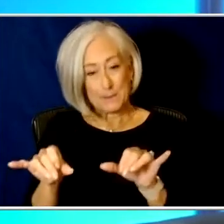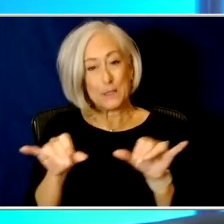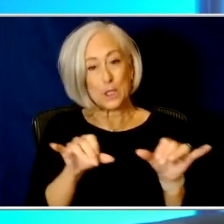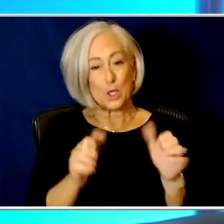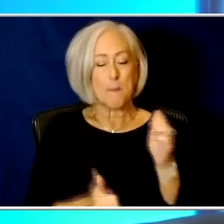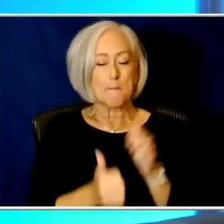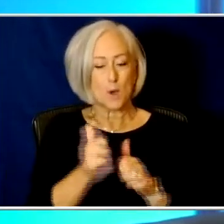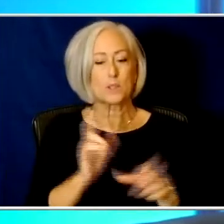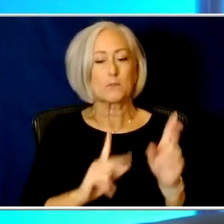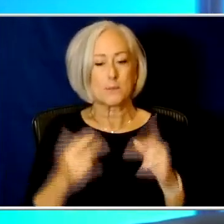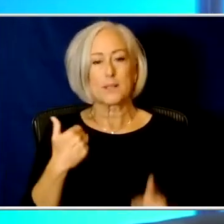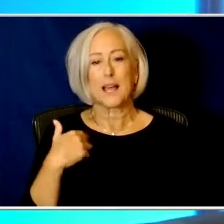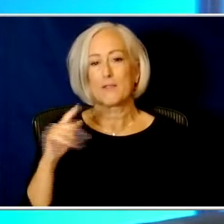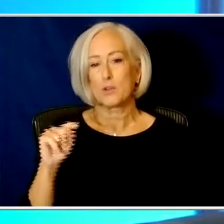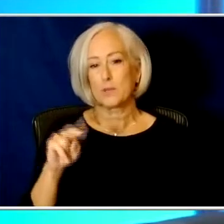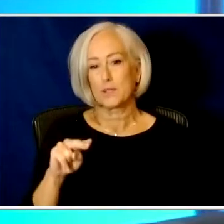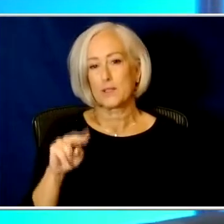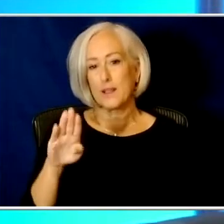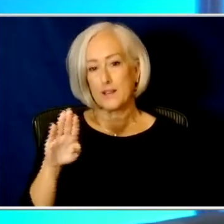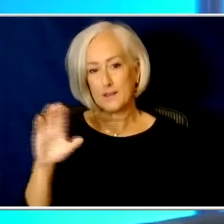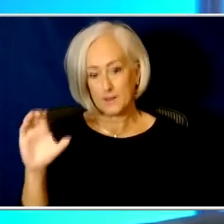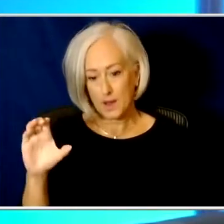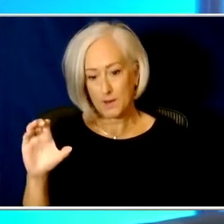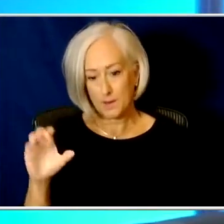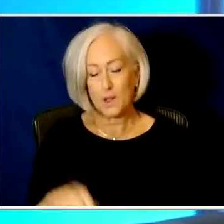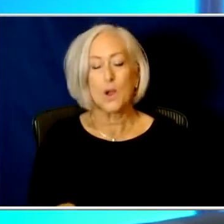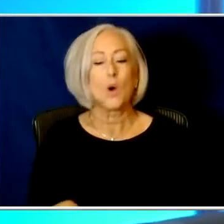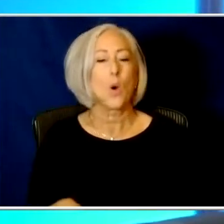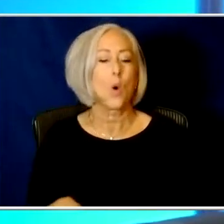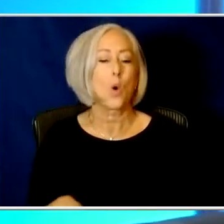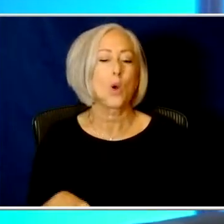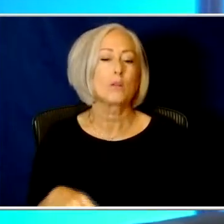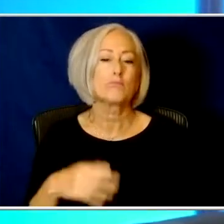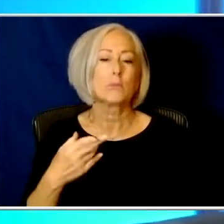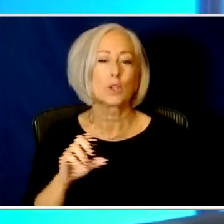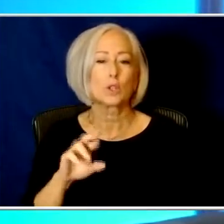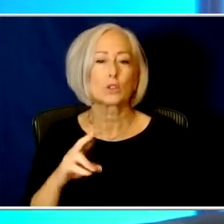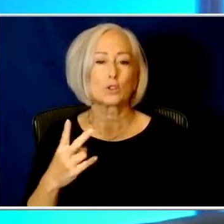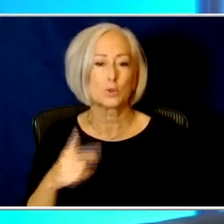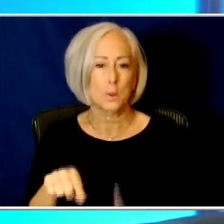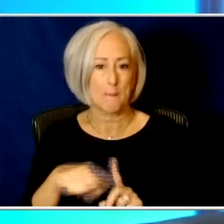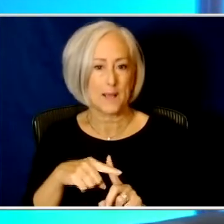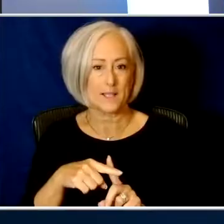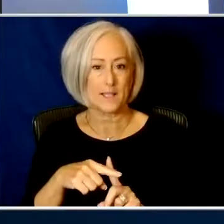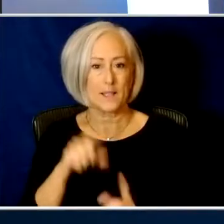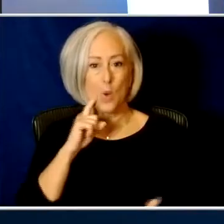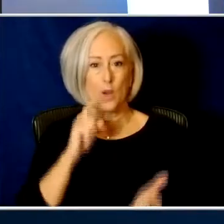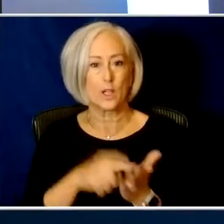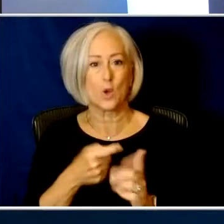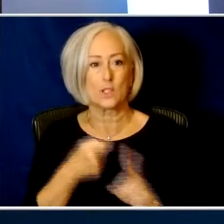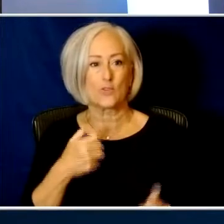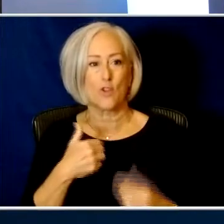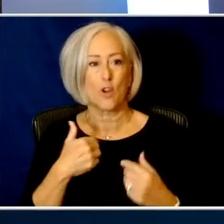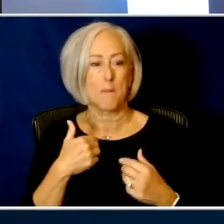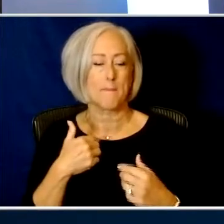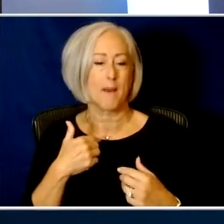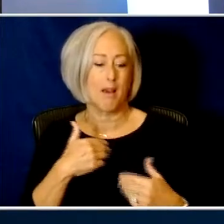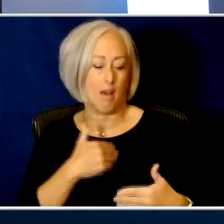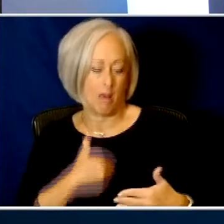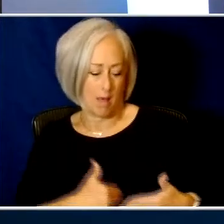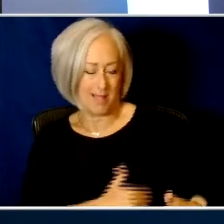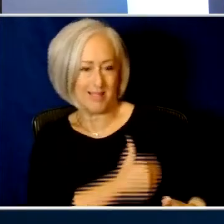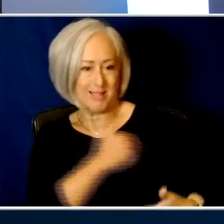let's ask Dr. Wambe a question. Okay, Can we, please? I've got one for her. So Marcia wants to know if triple negative breast cancers present the